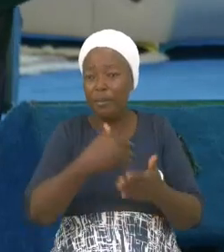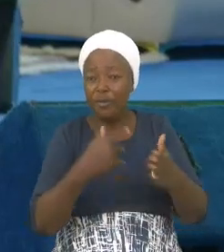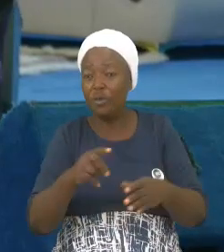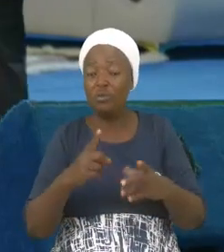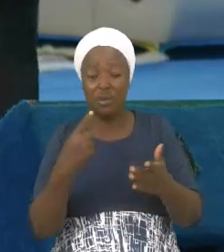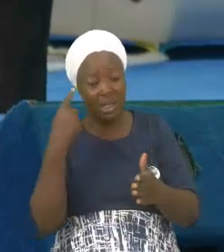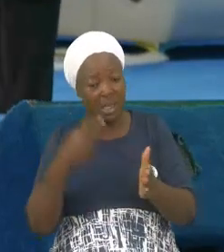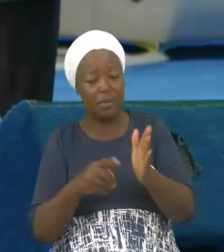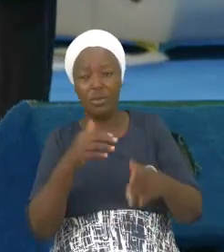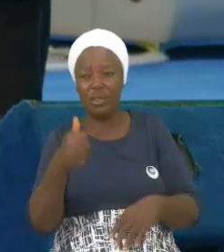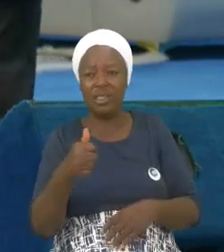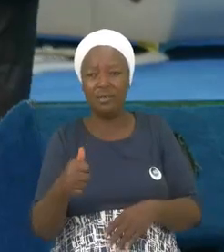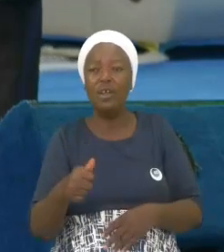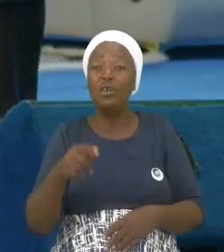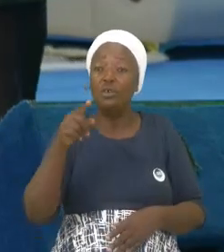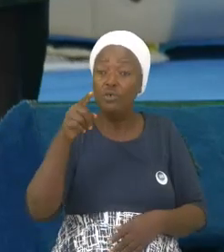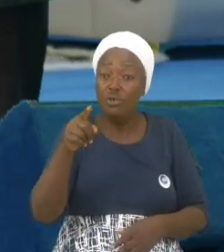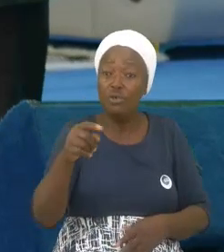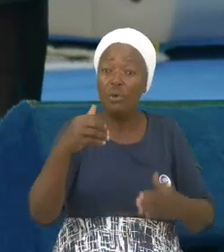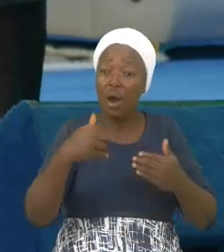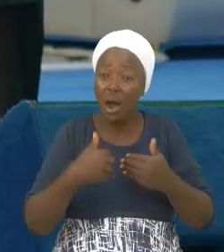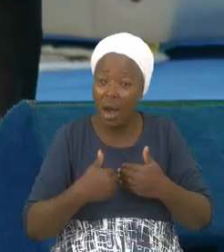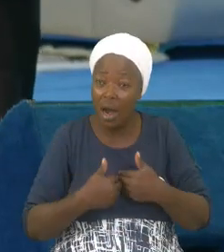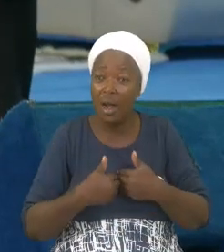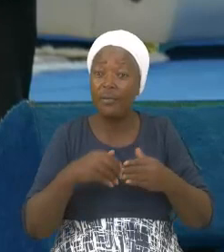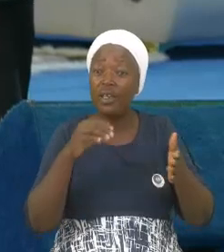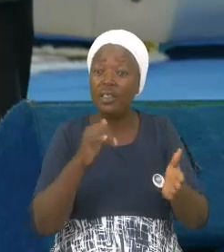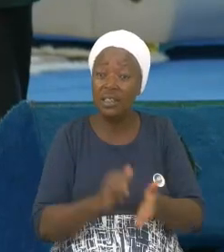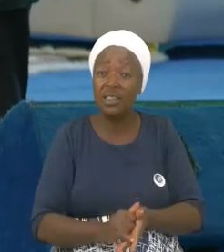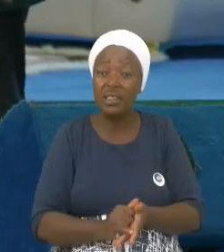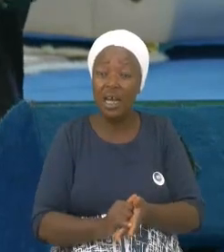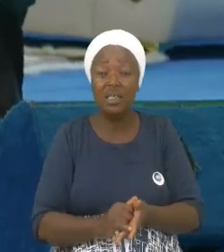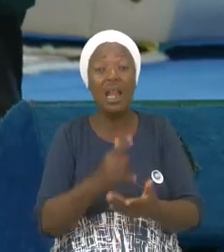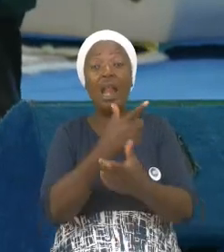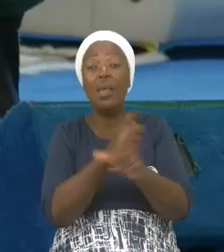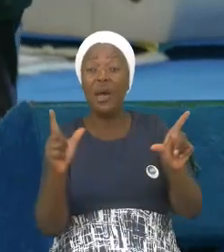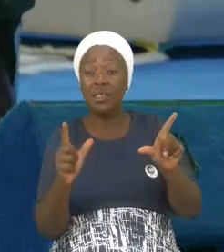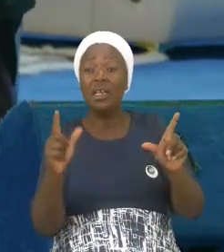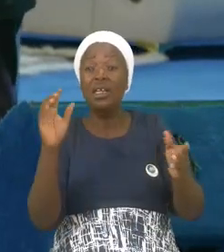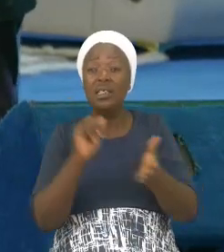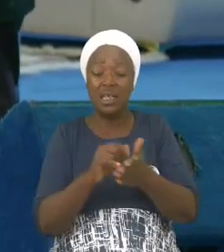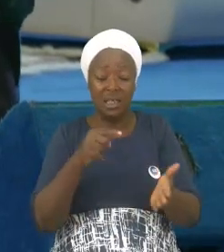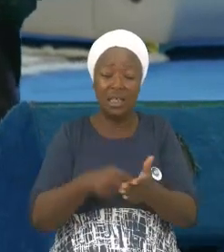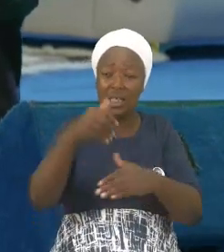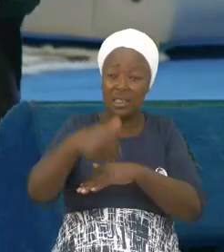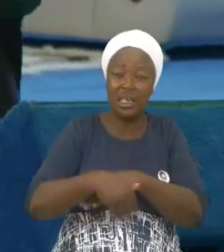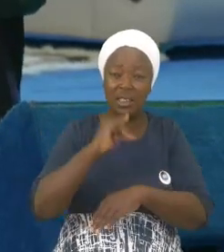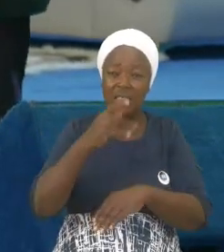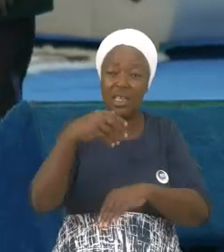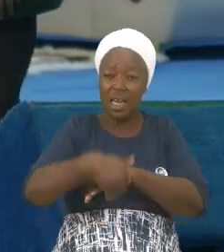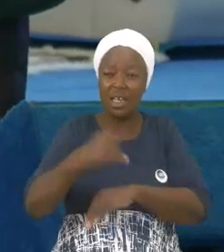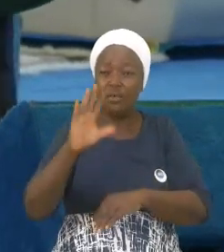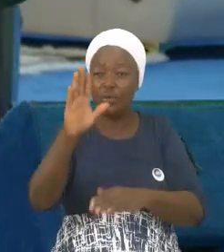up yourself, you have that liberty that tonight is the night of